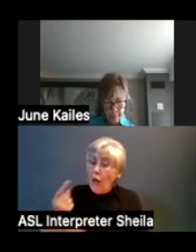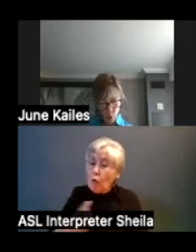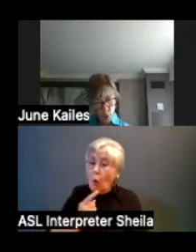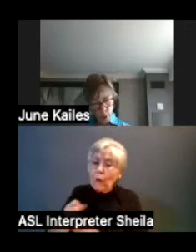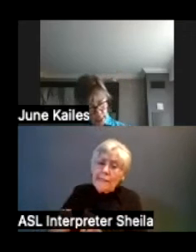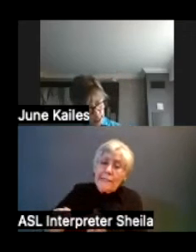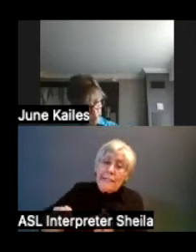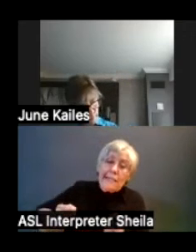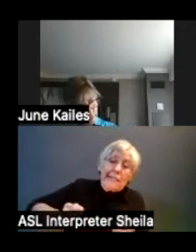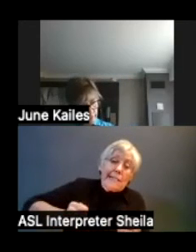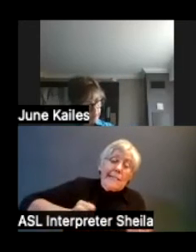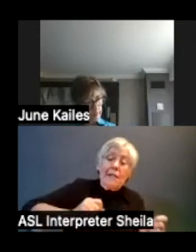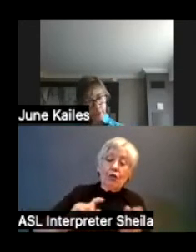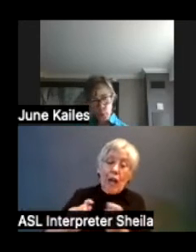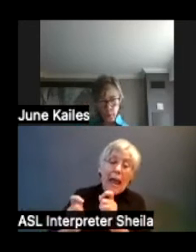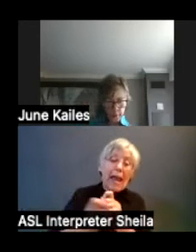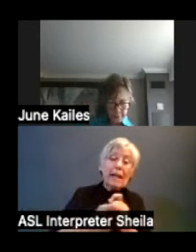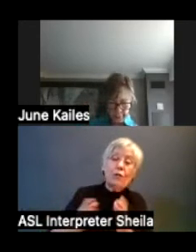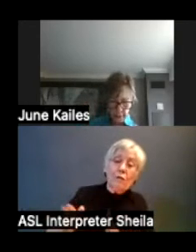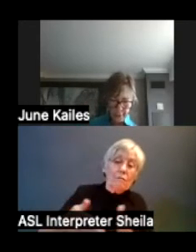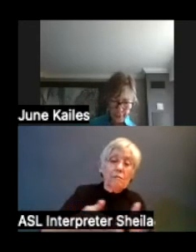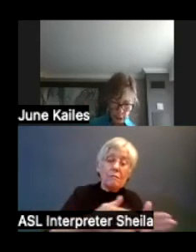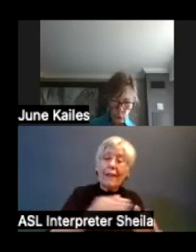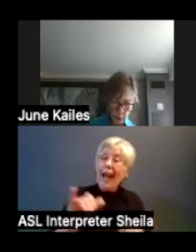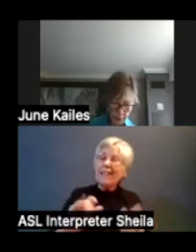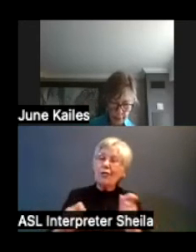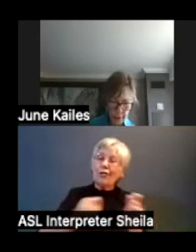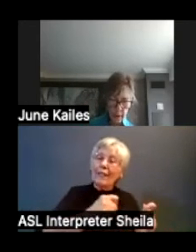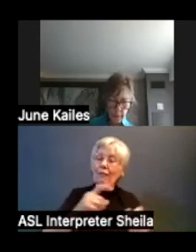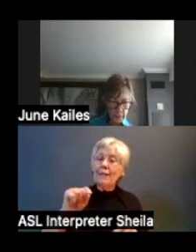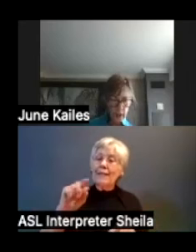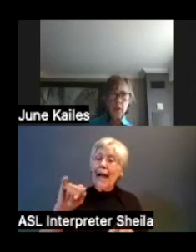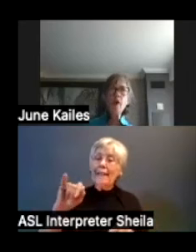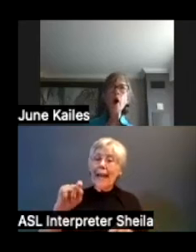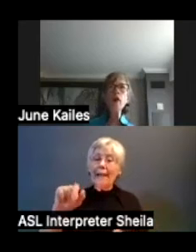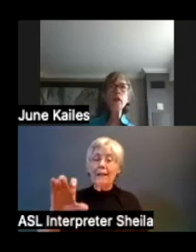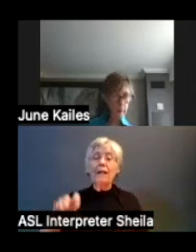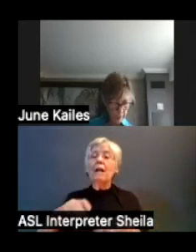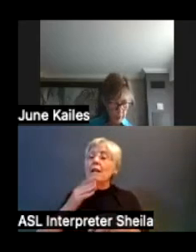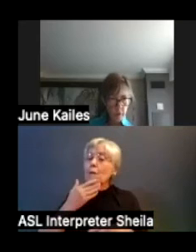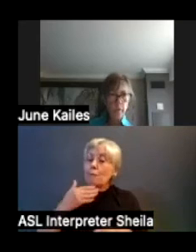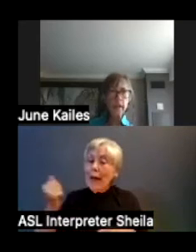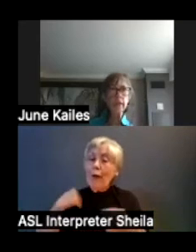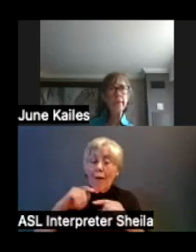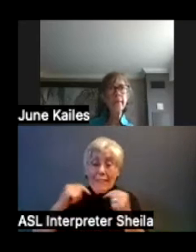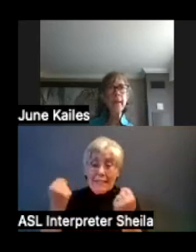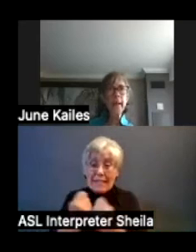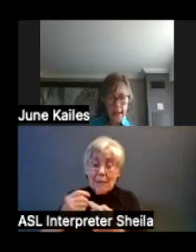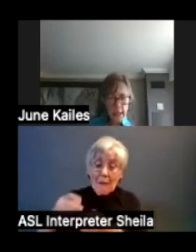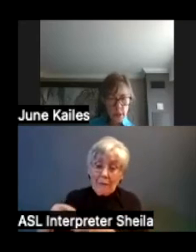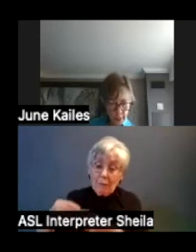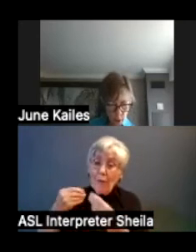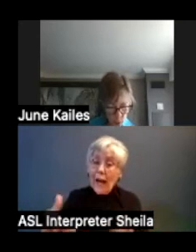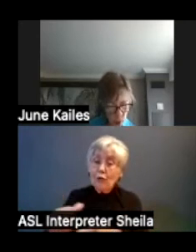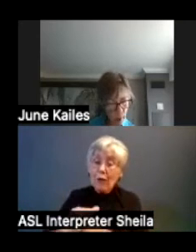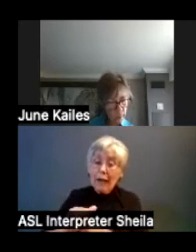if the whole team from the organization gets trained. So you've all heard the information